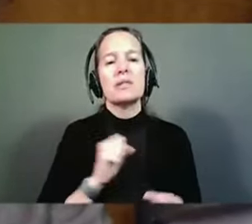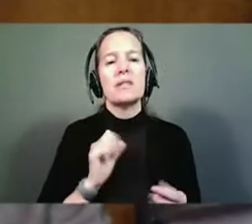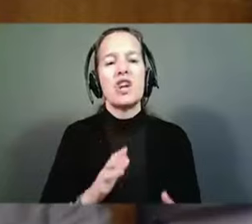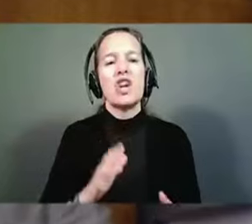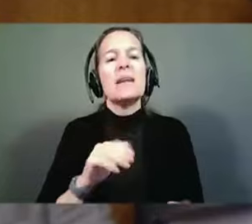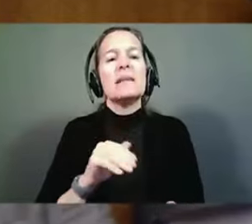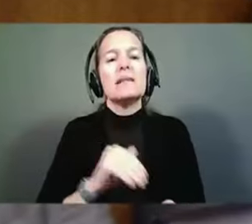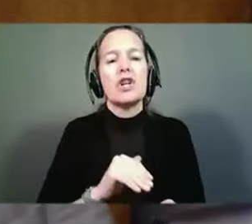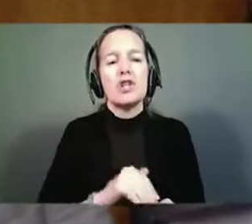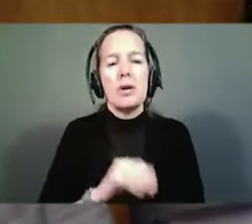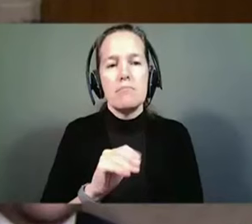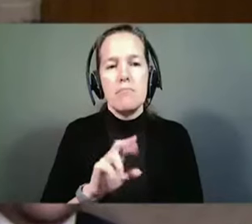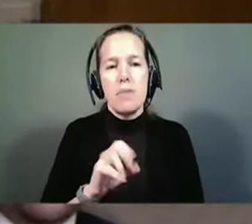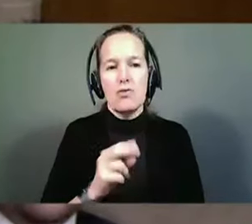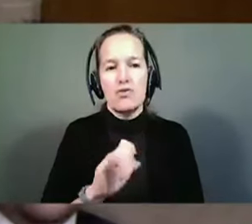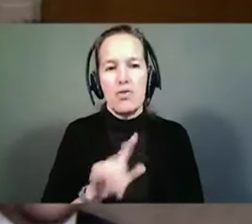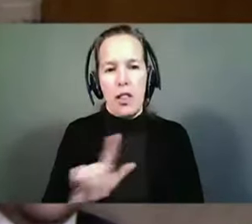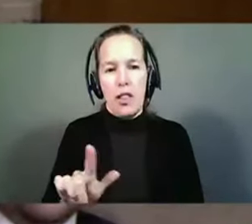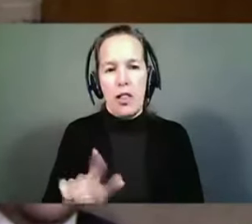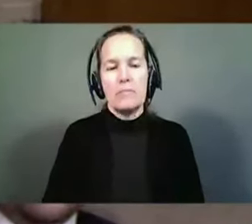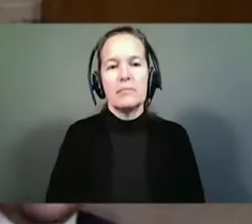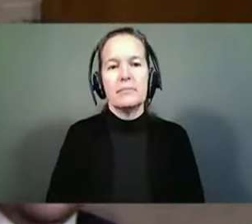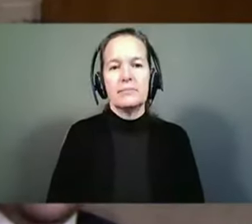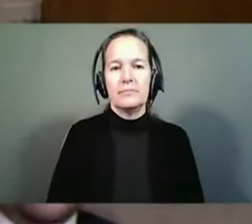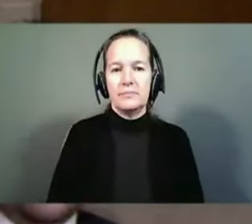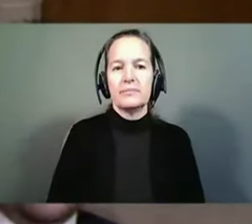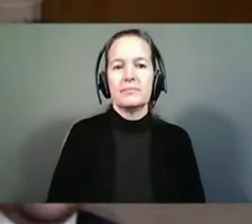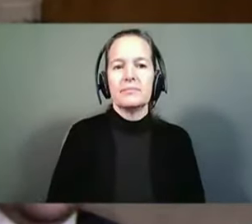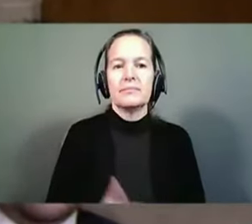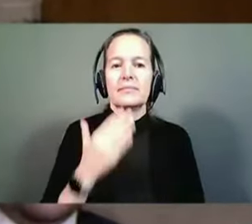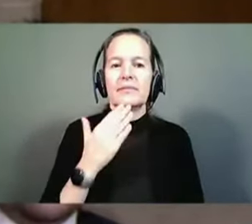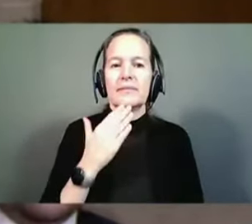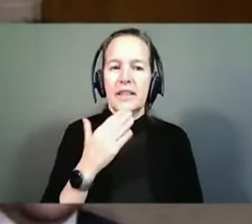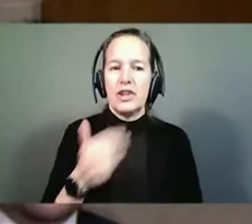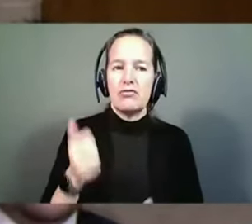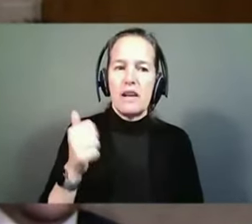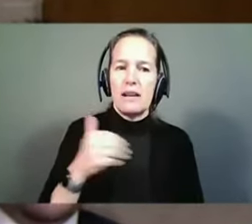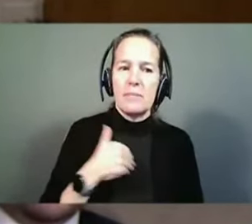thank you, Chairman and Ranking Member, again. And this is personal for me.